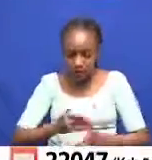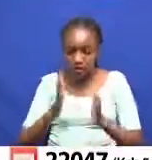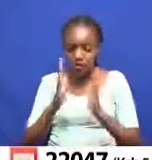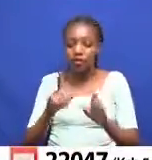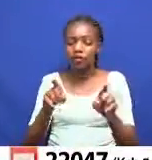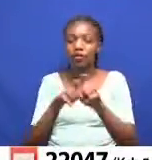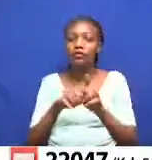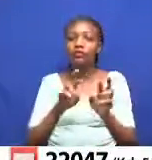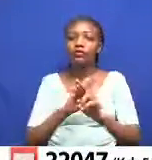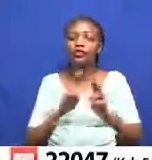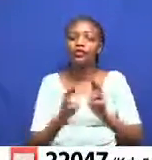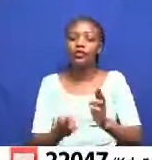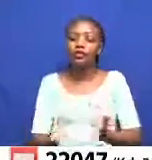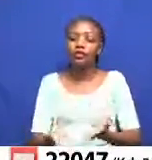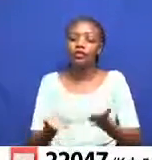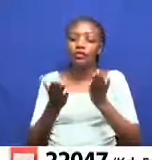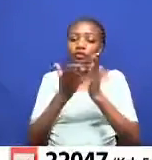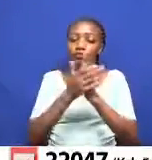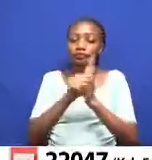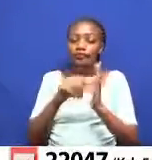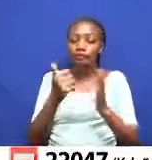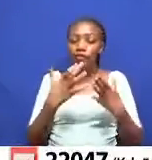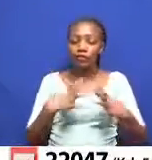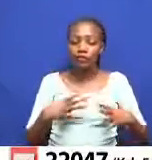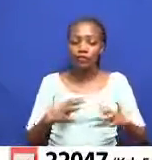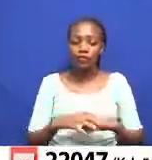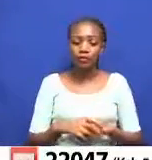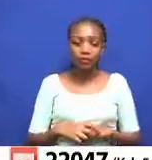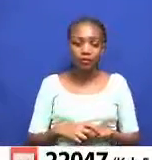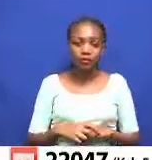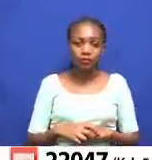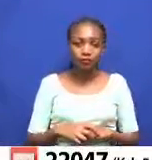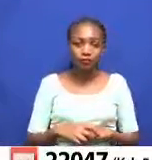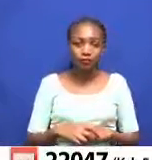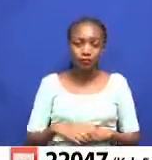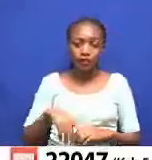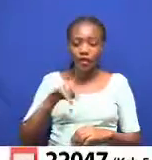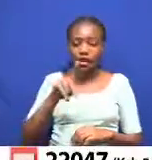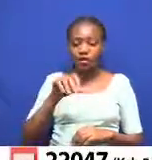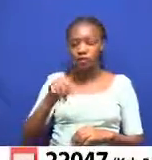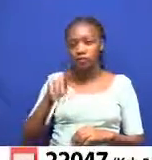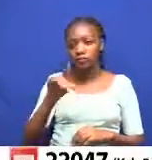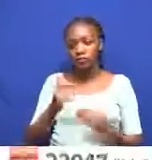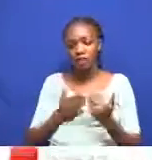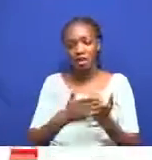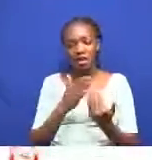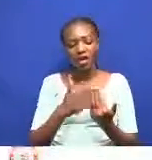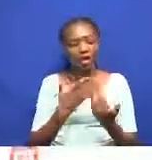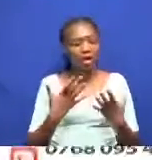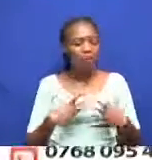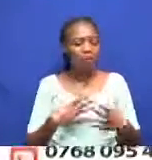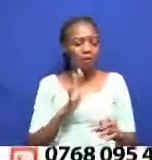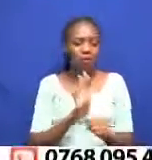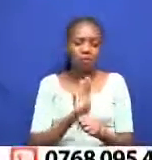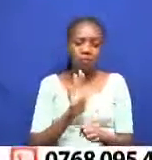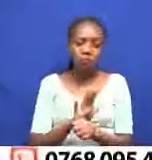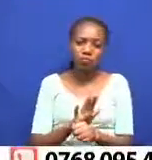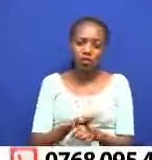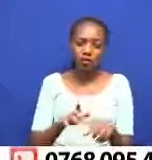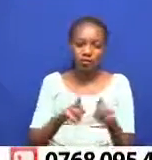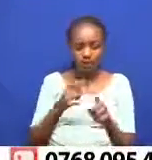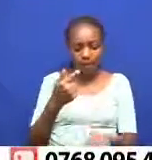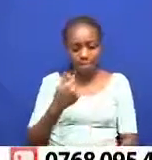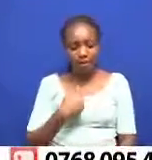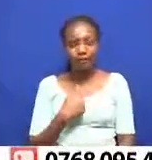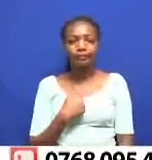to nurture young talents. Tumepoteza gwiji ambayo amelea watu wengi sana, ikiwamo hata mimi.